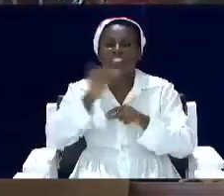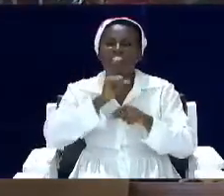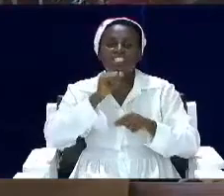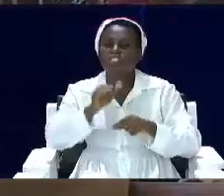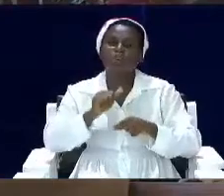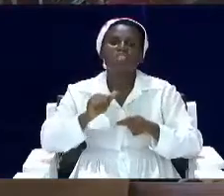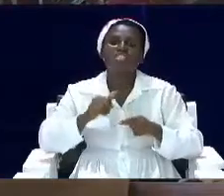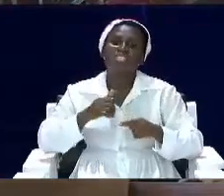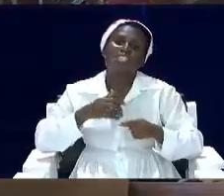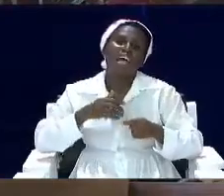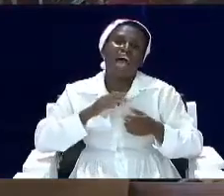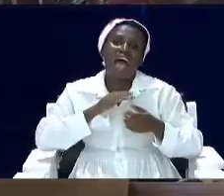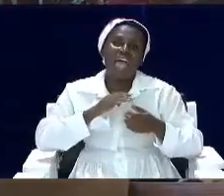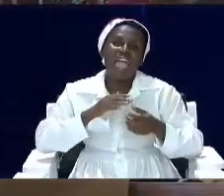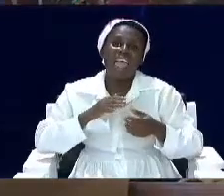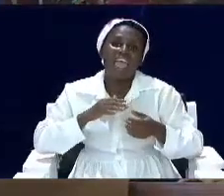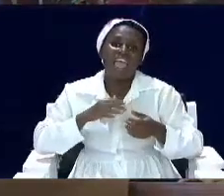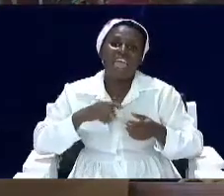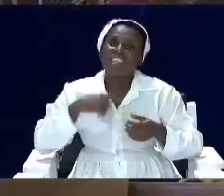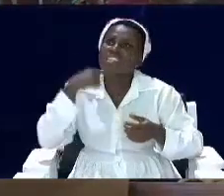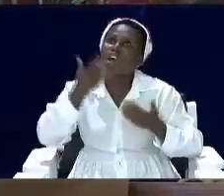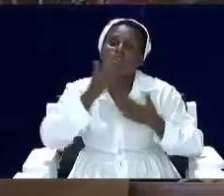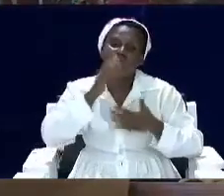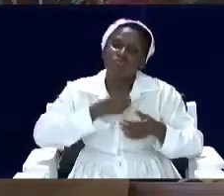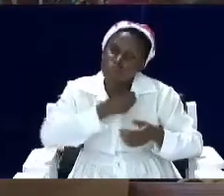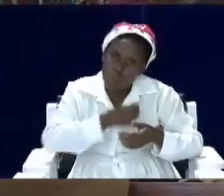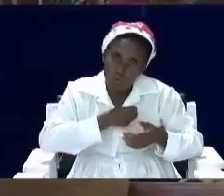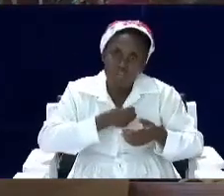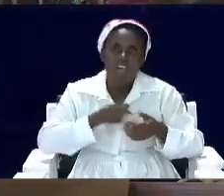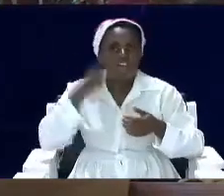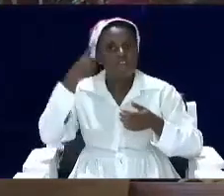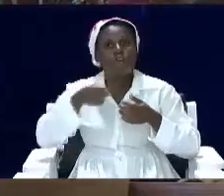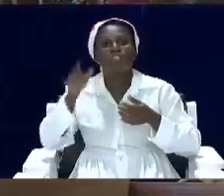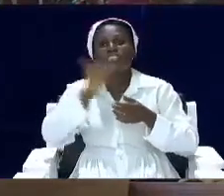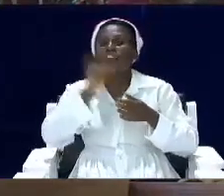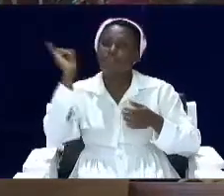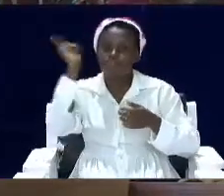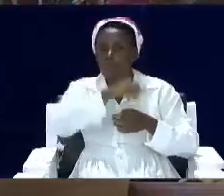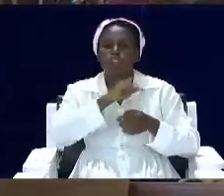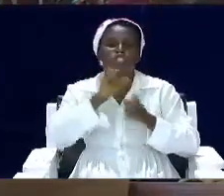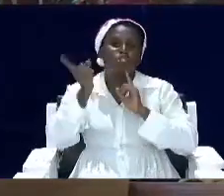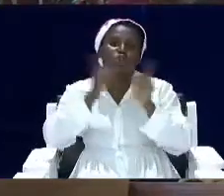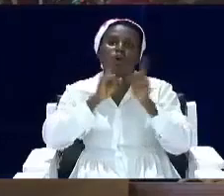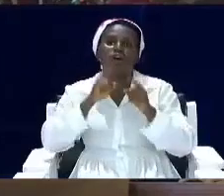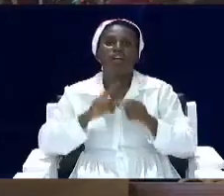their stupid talk. They murmured at Mara.